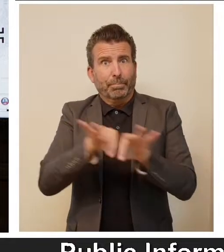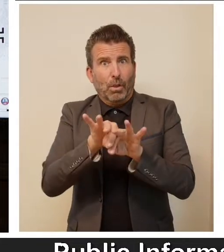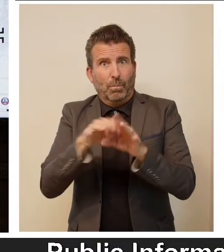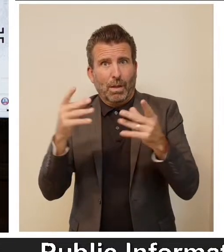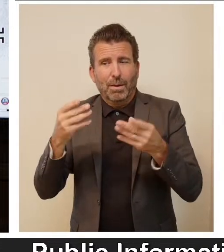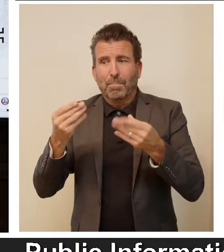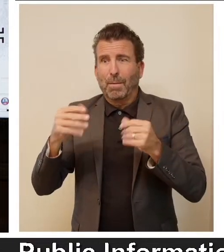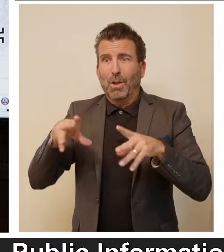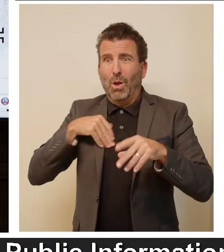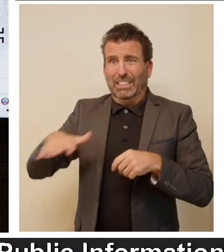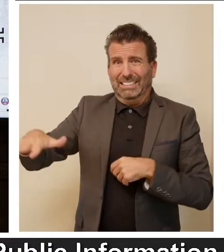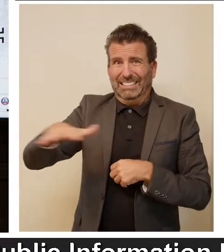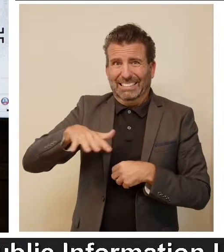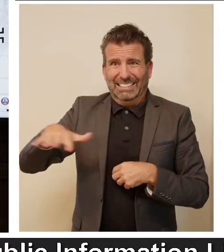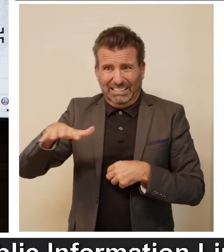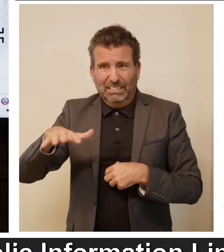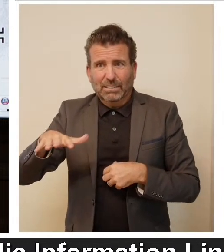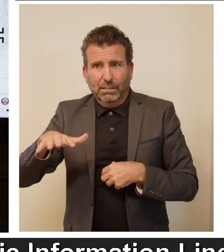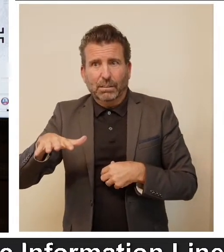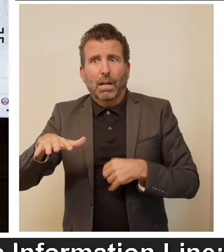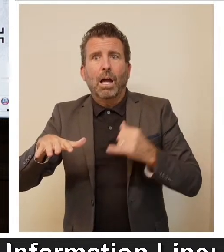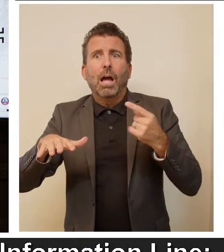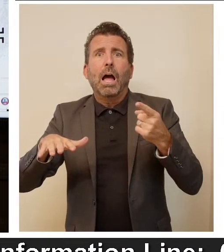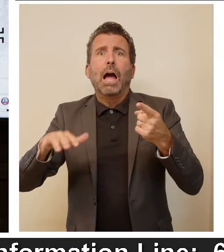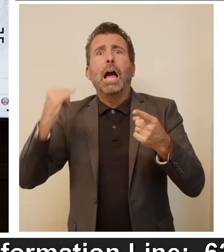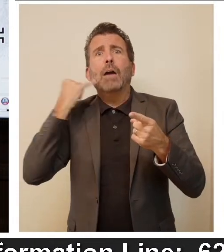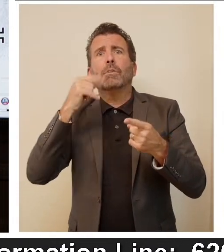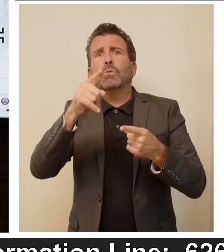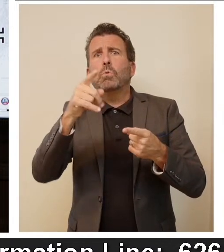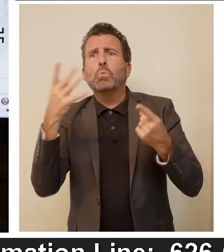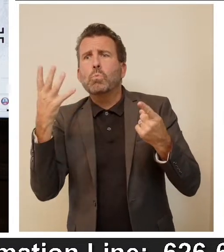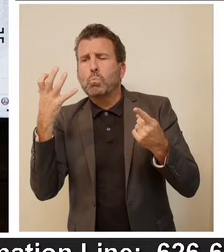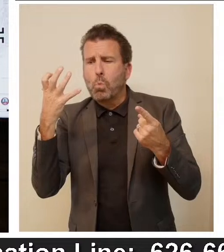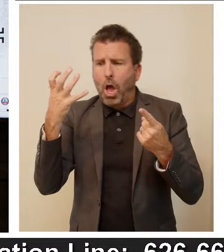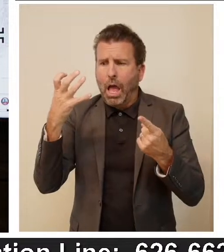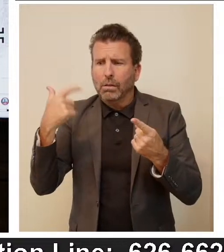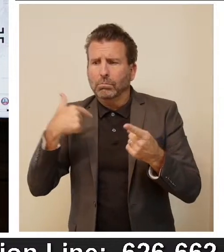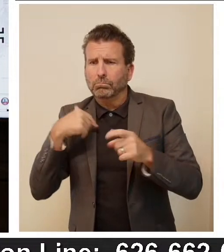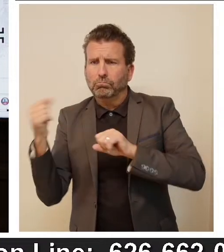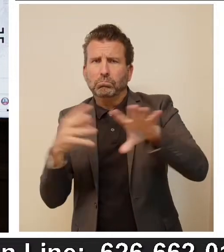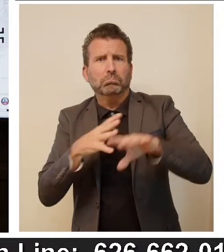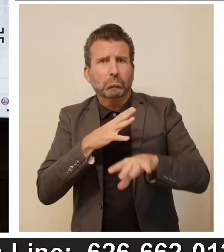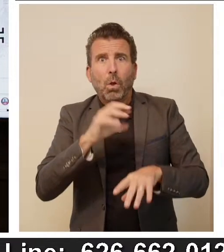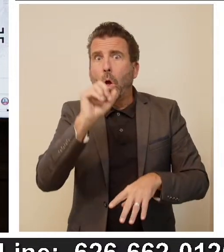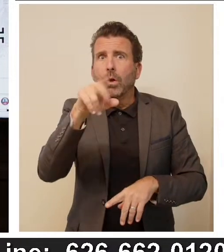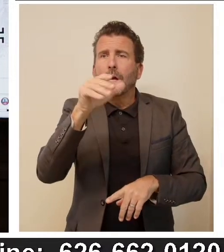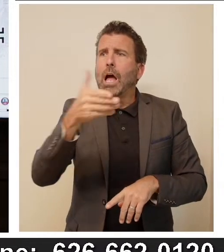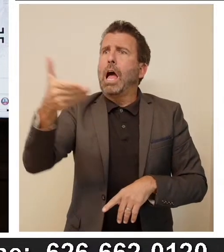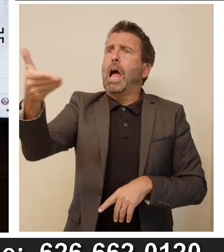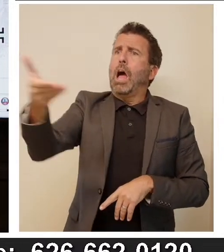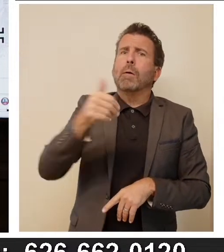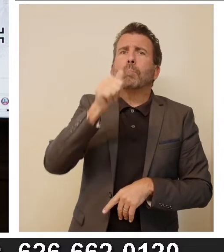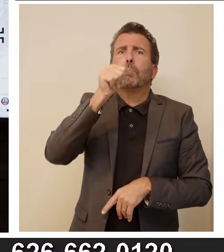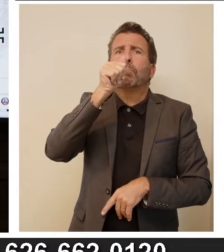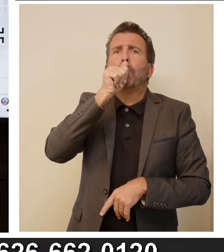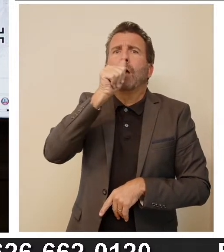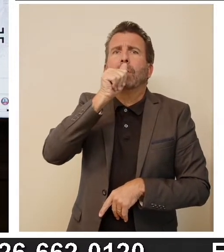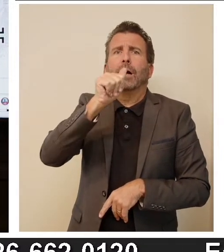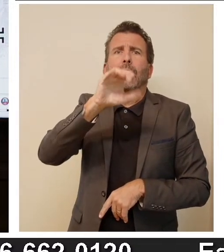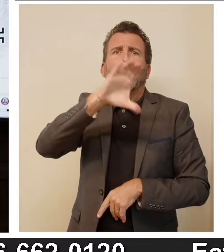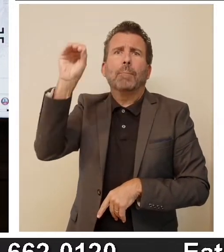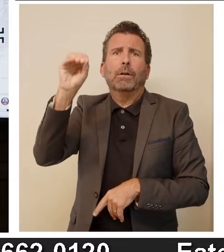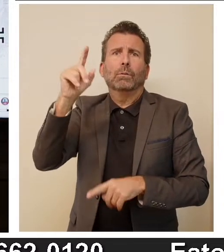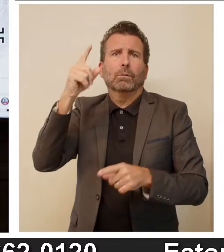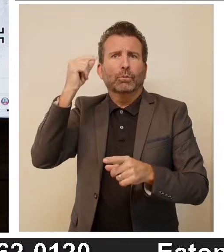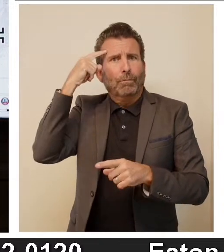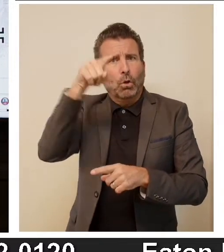Alternatively, property owners can hire their own private contractors to clean up their property after the hazardous waste assessment. However,